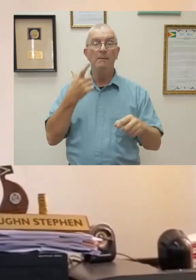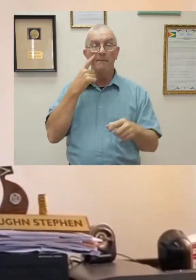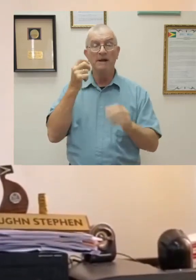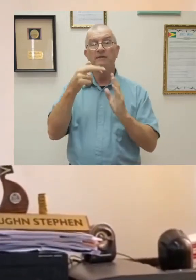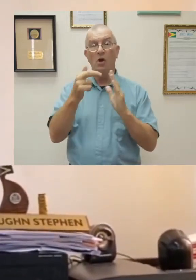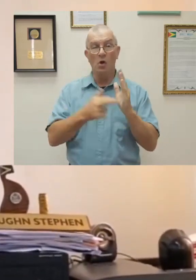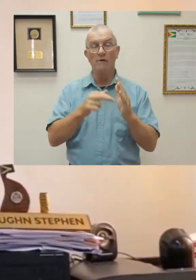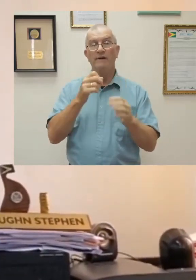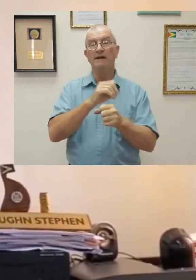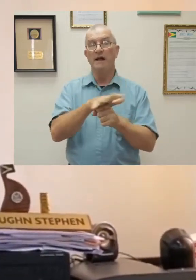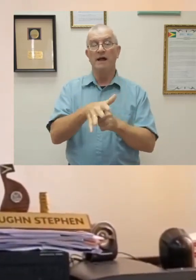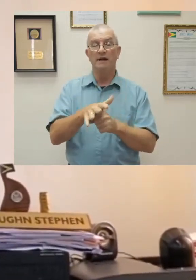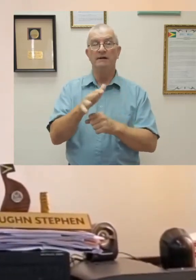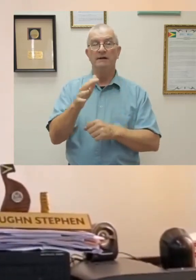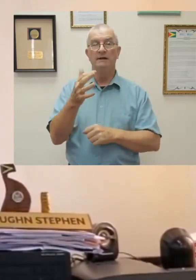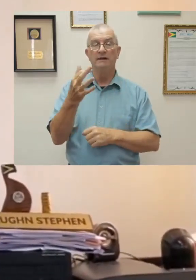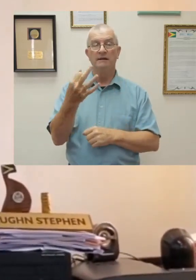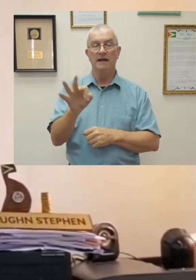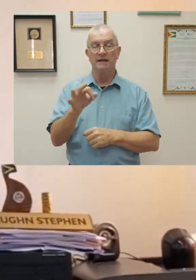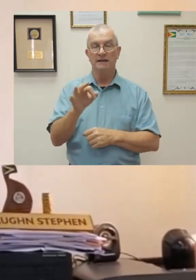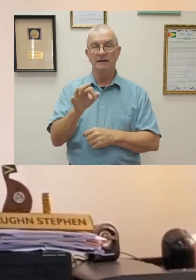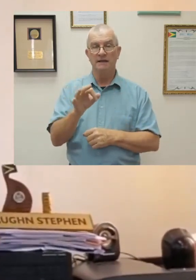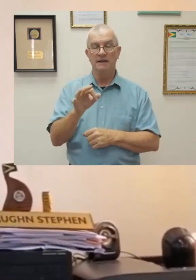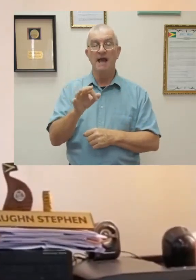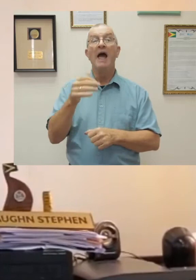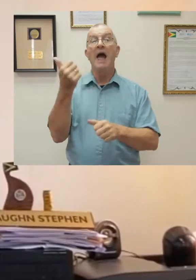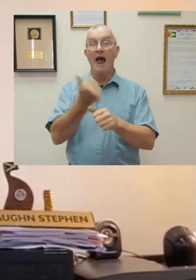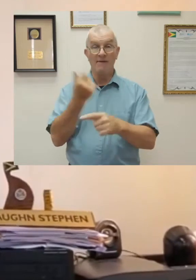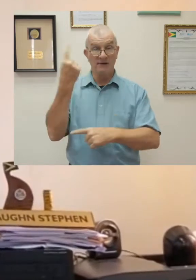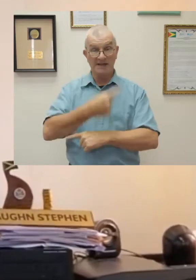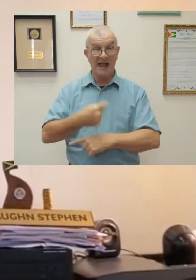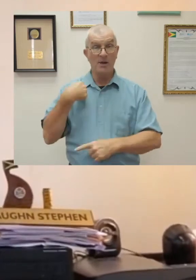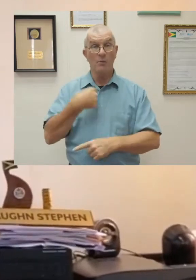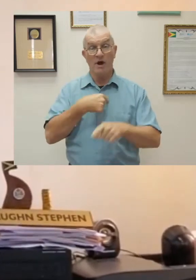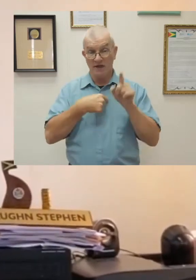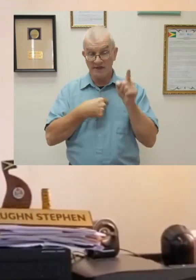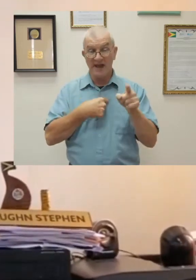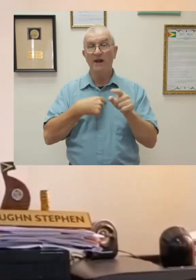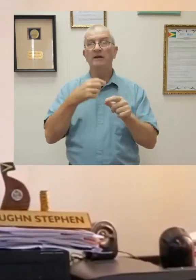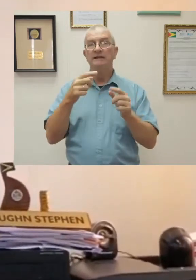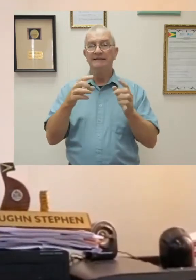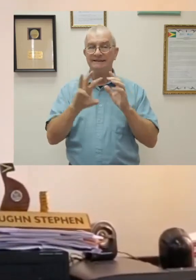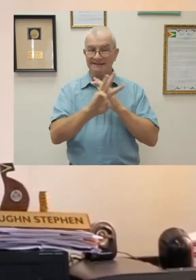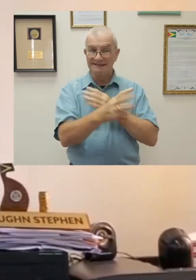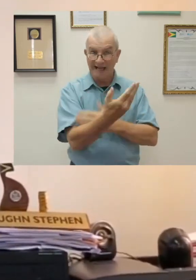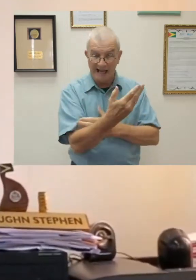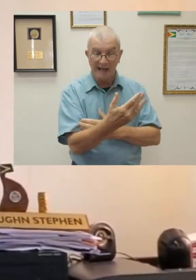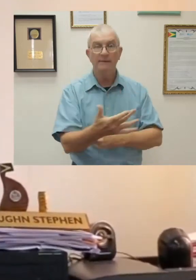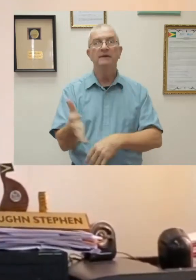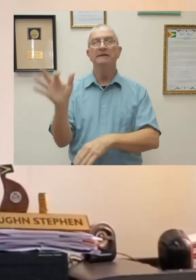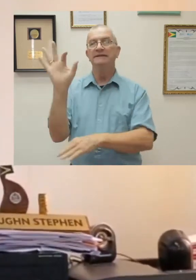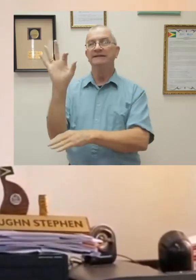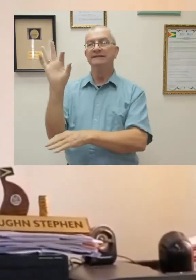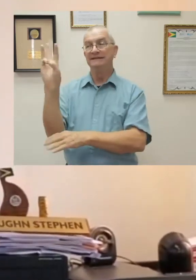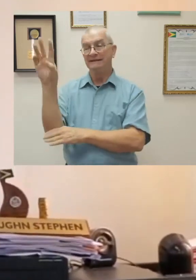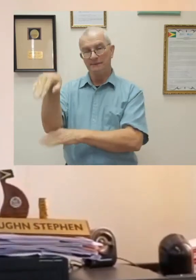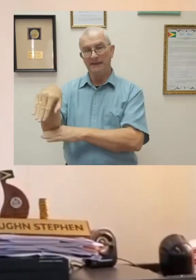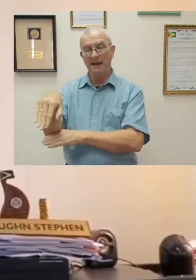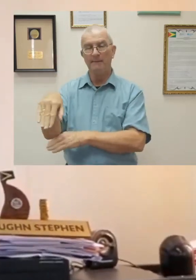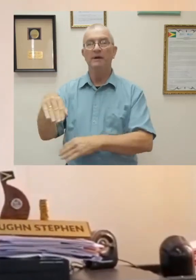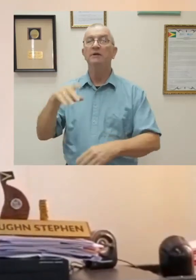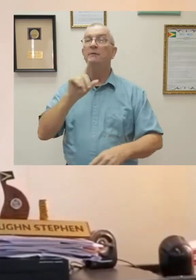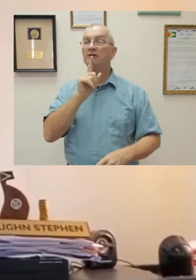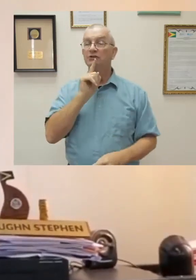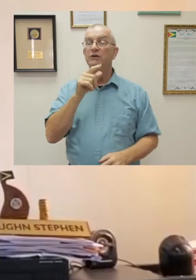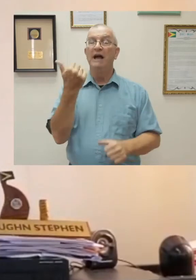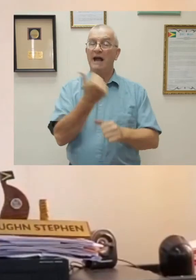guidelines. Our staff is there every day from 6 a.m. to 6 p.m. doing screening to ensure that any